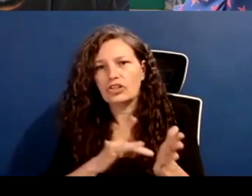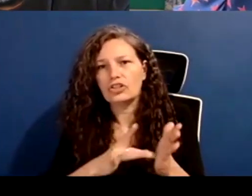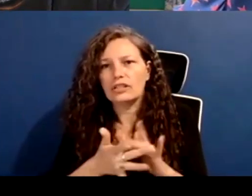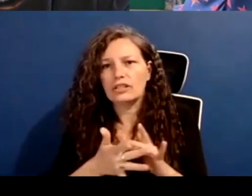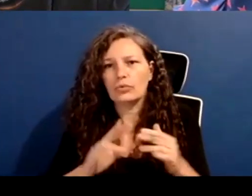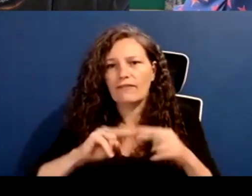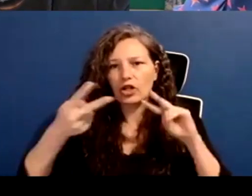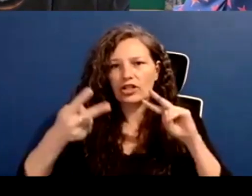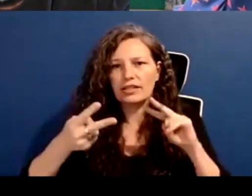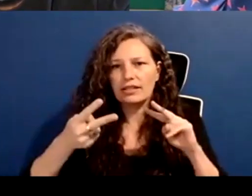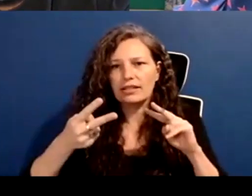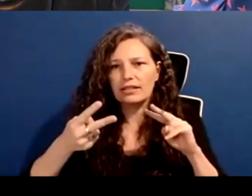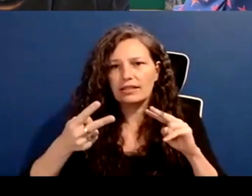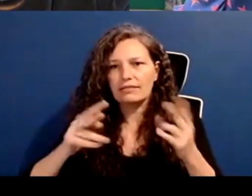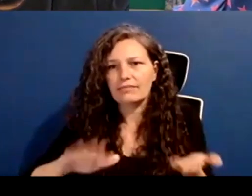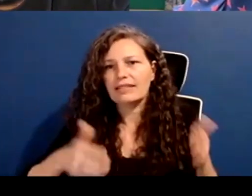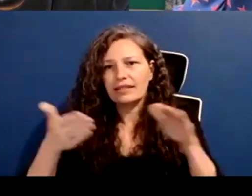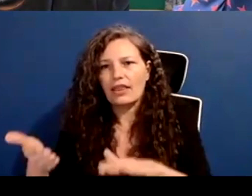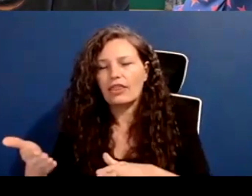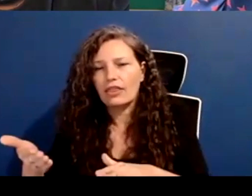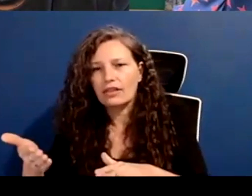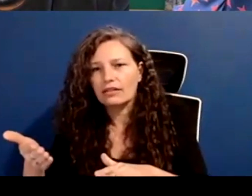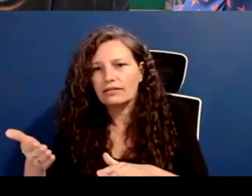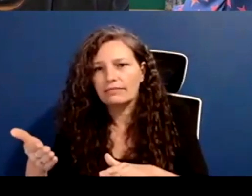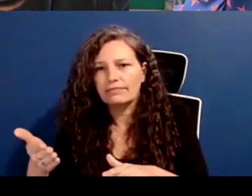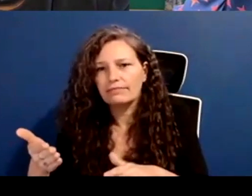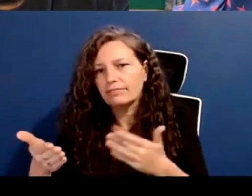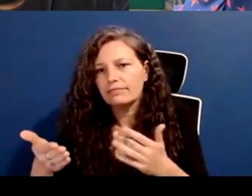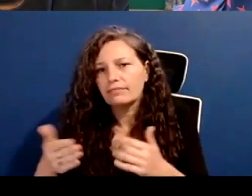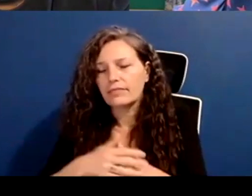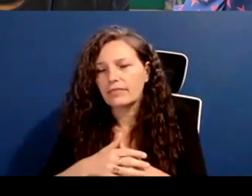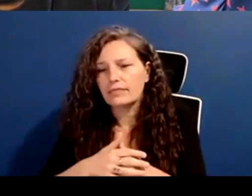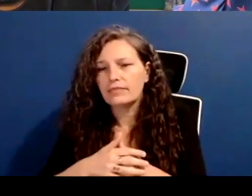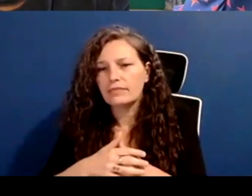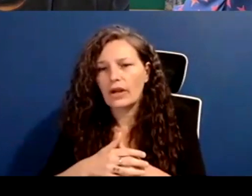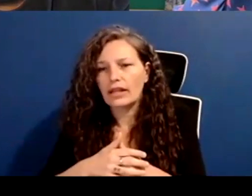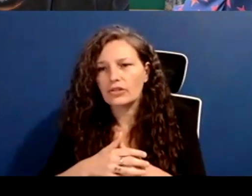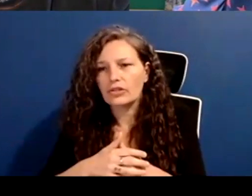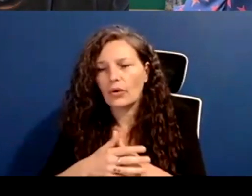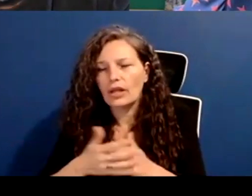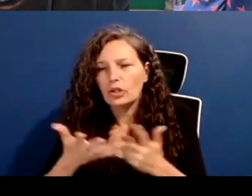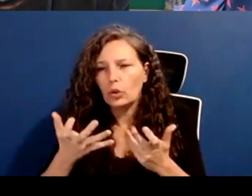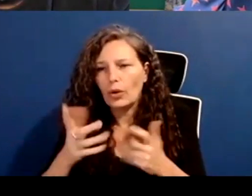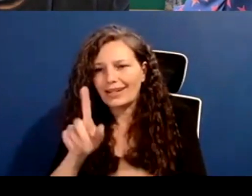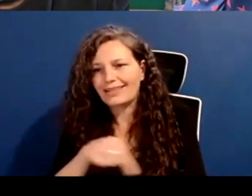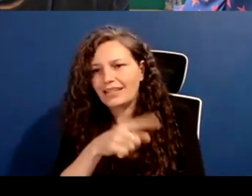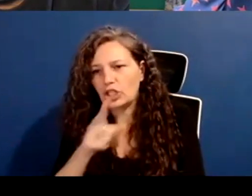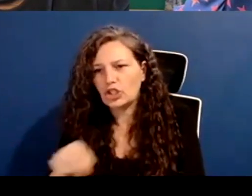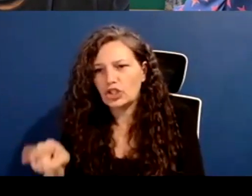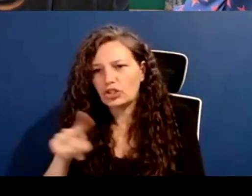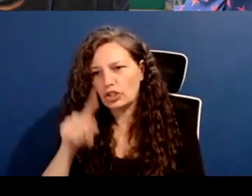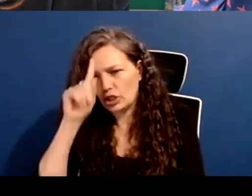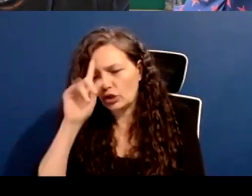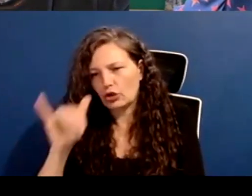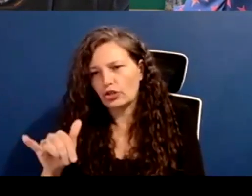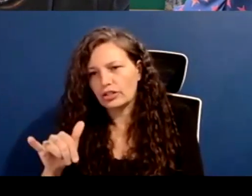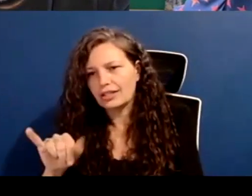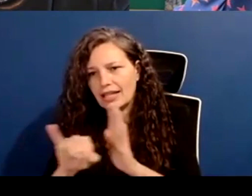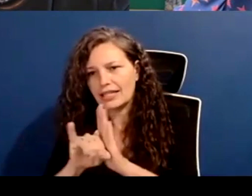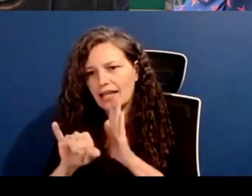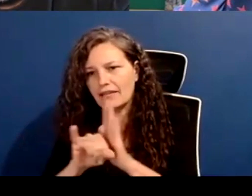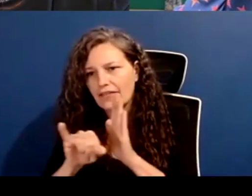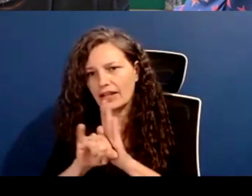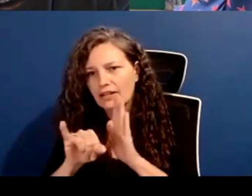decides that he wants to eternally be identified. So you get this sense in which we're able to further